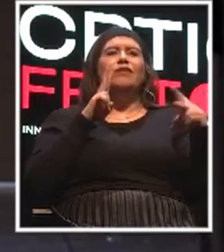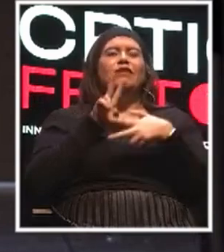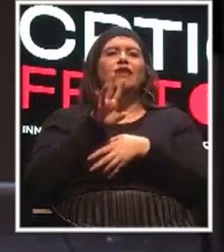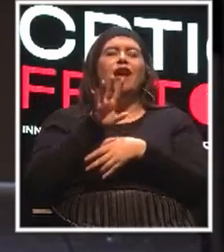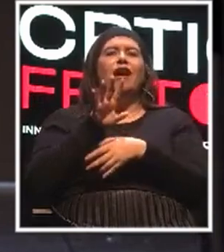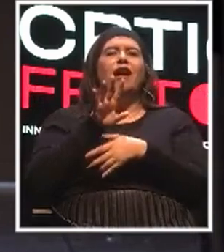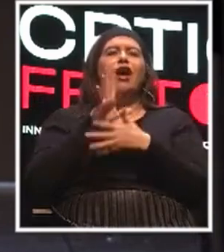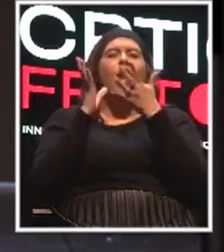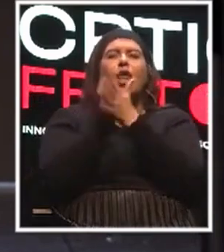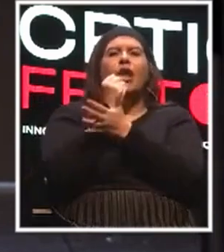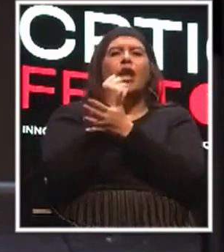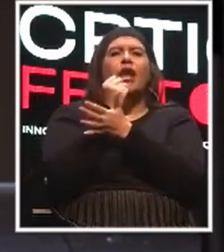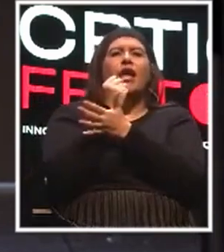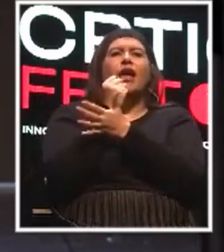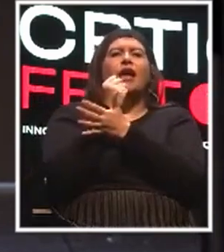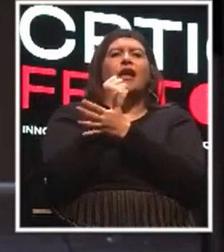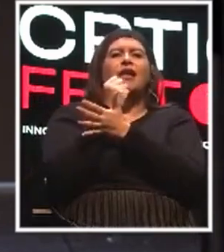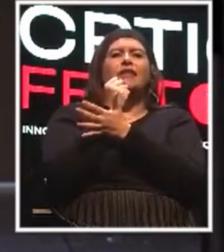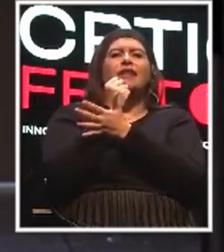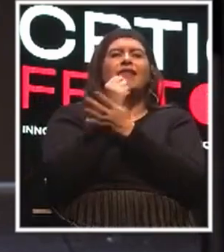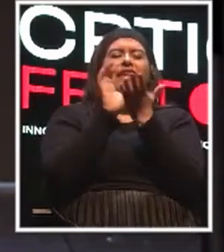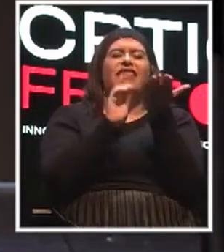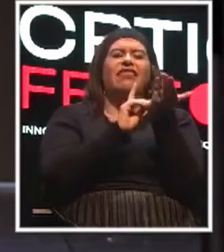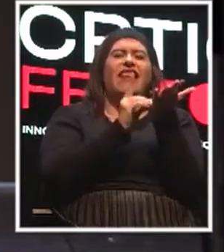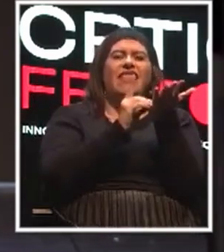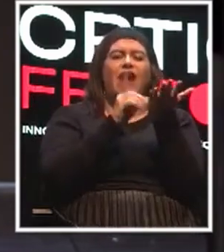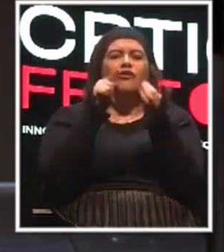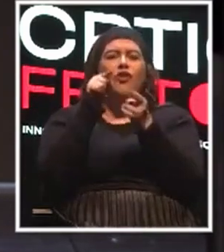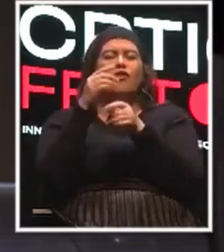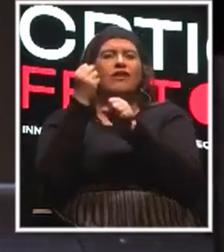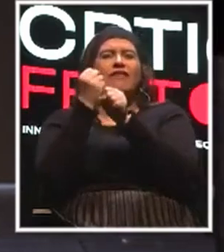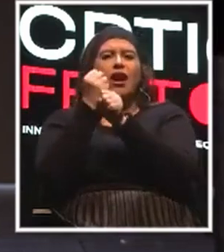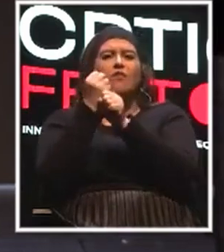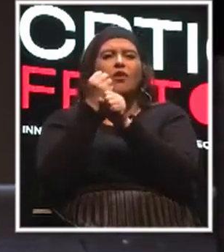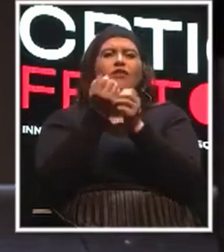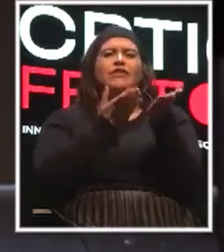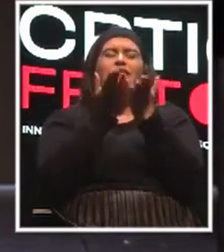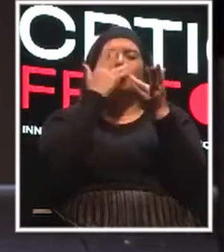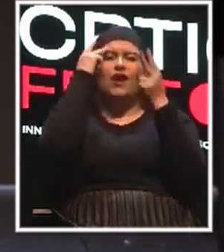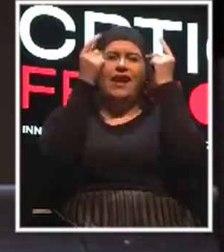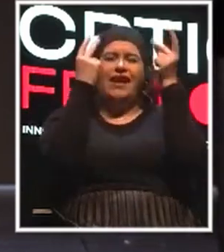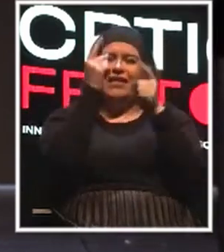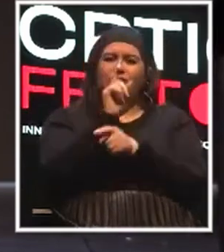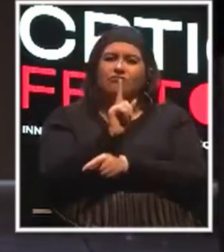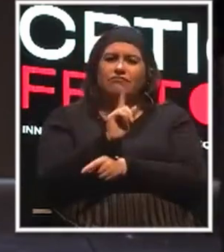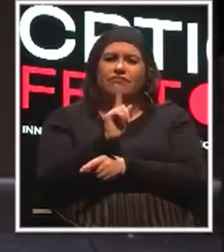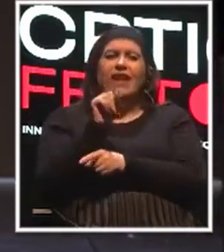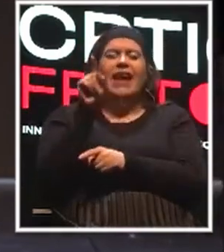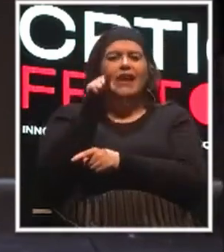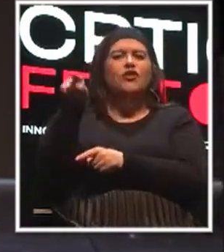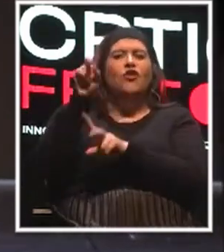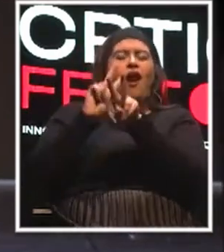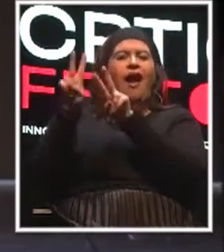ourselves, and we didn't work with creative services, who were the people who do the on-air stuff, who were brilliant